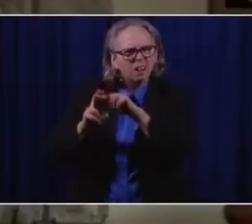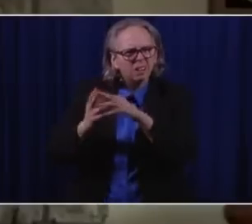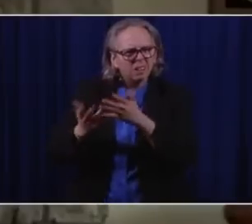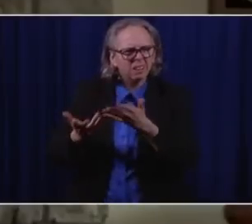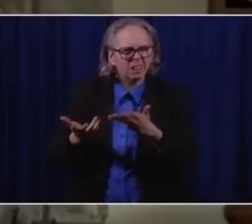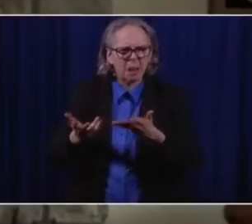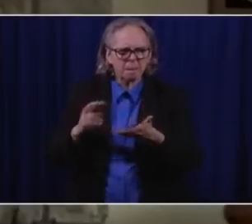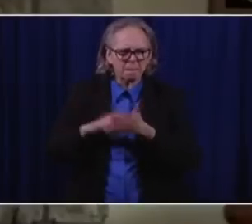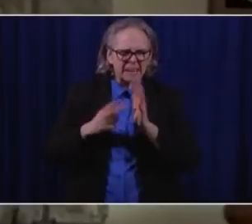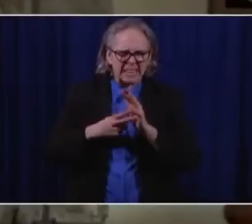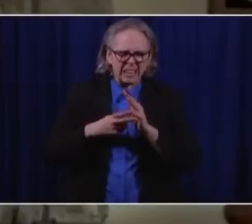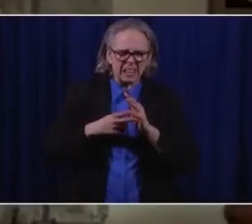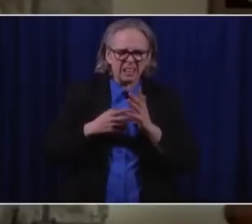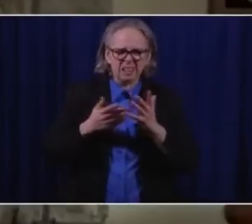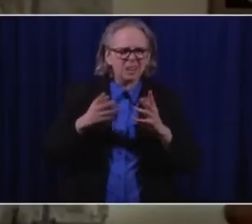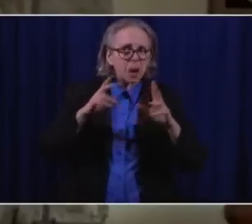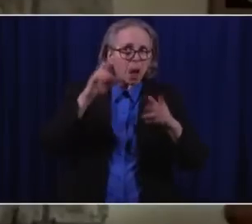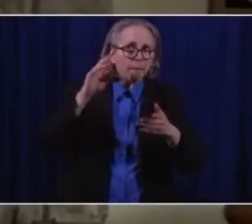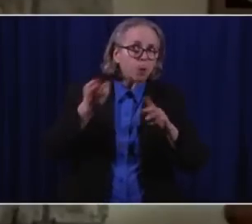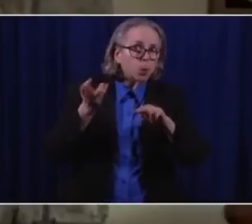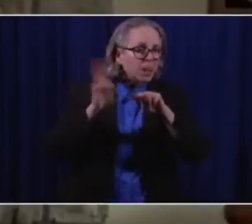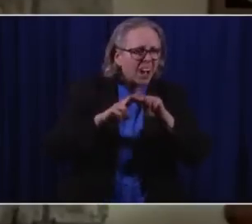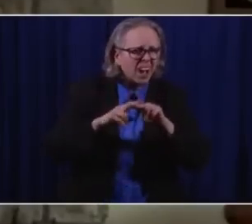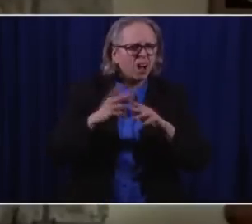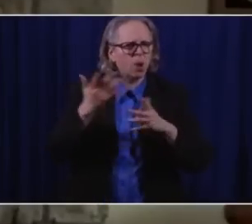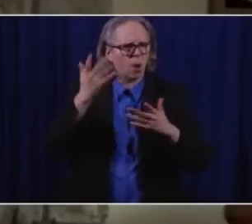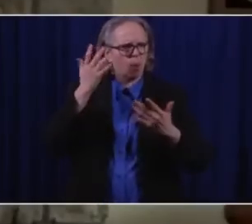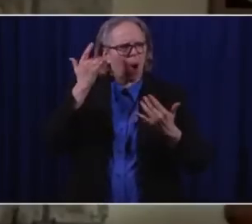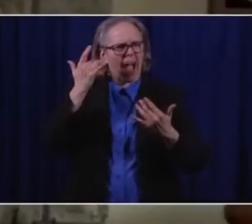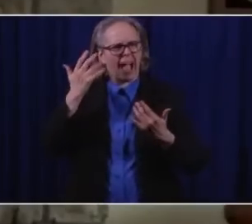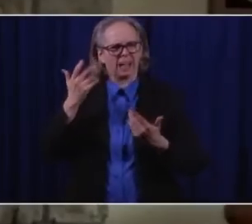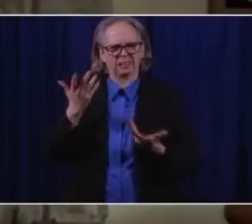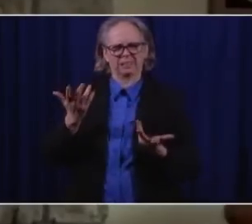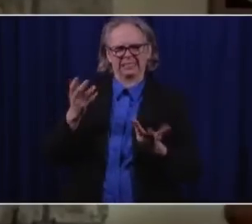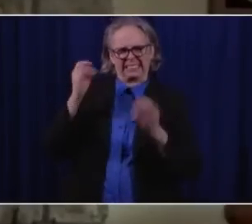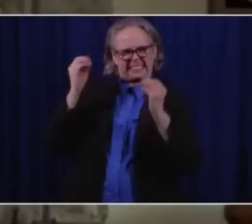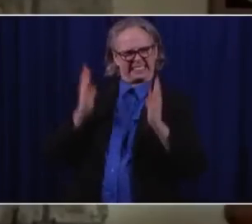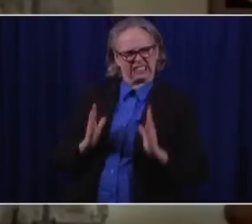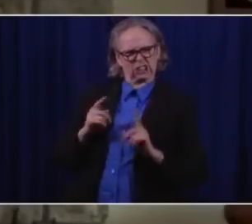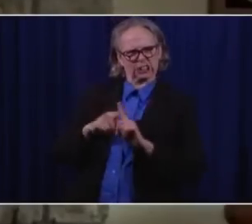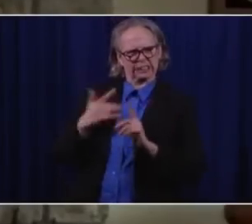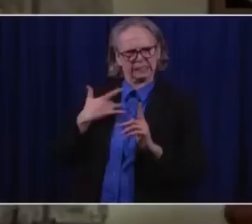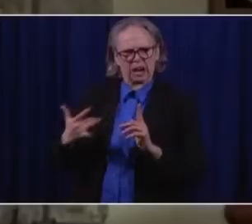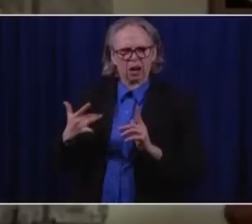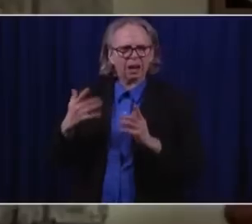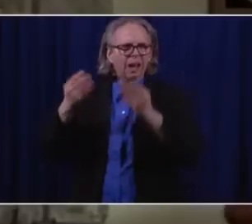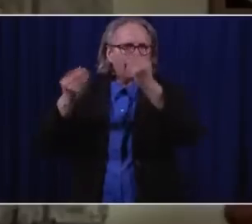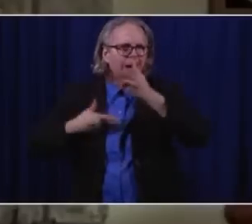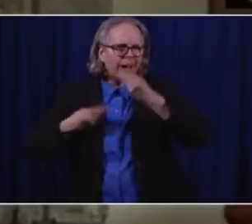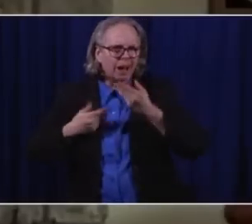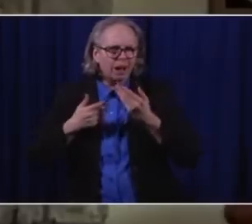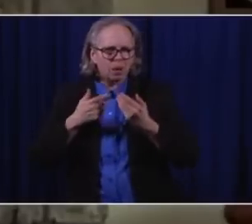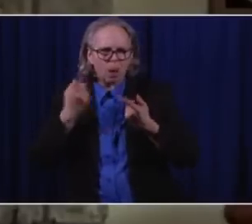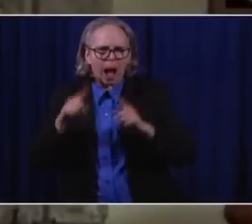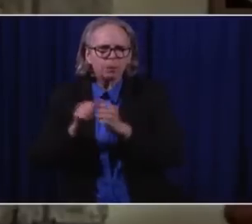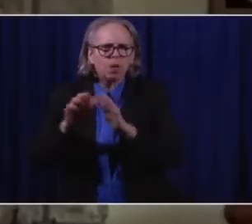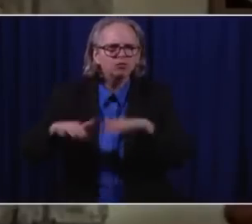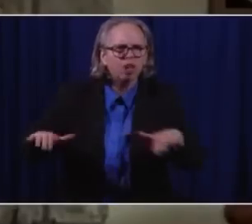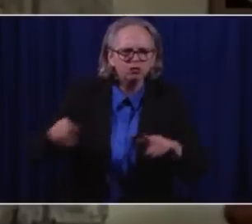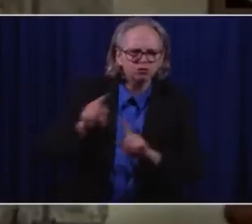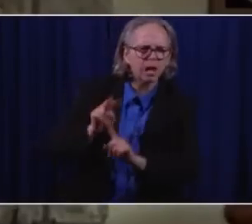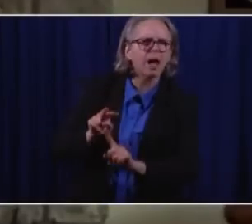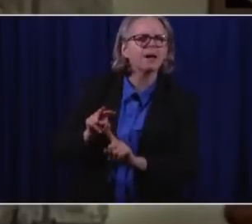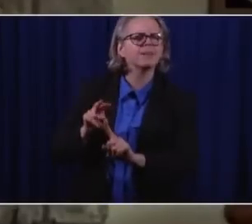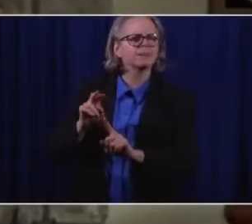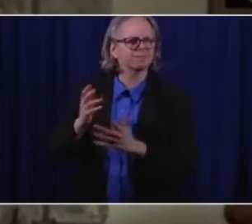think the reporting went down because it's the teachers who generally report the child abuse. We saw a spike in mental health problems. We